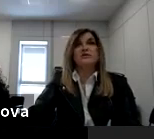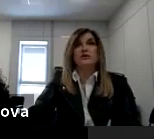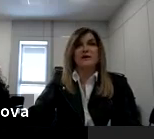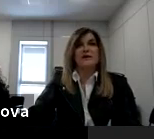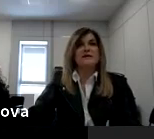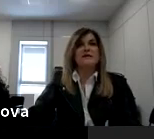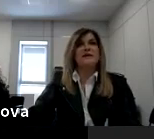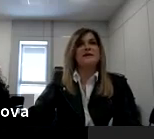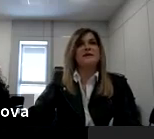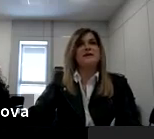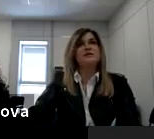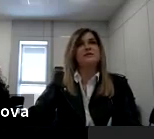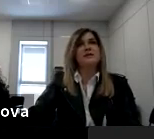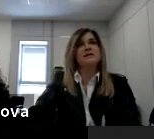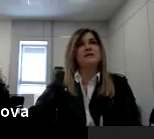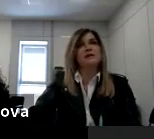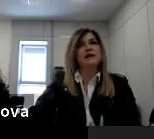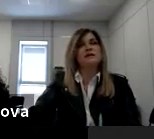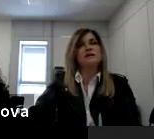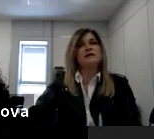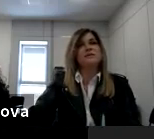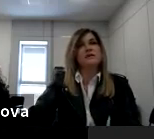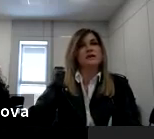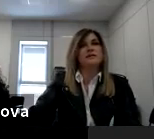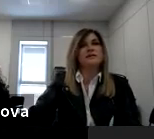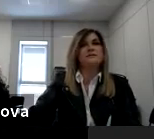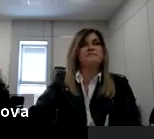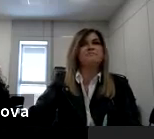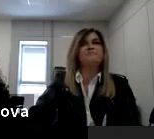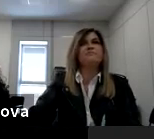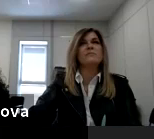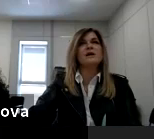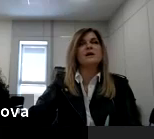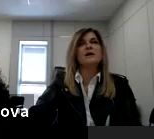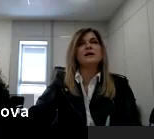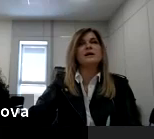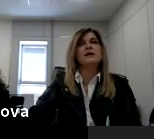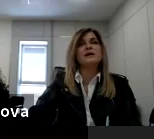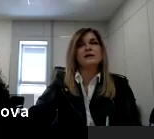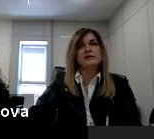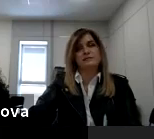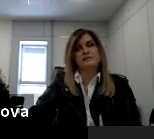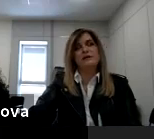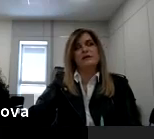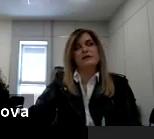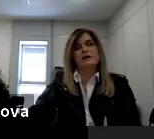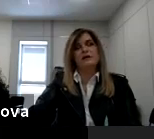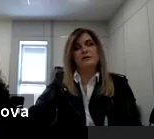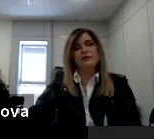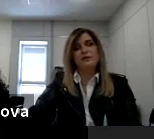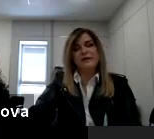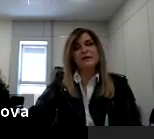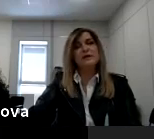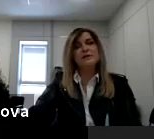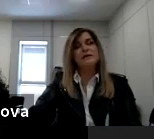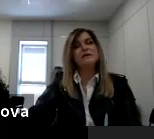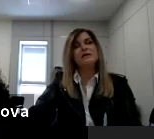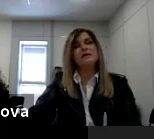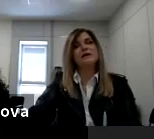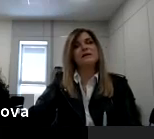for indoor, like normal downlights and spotlights. Yes, we